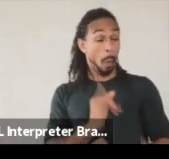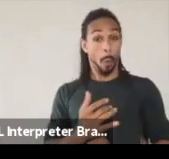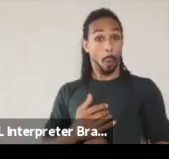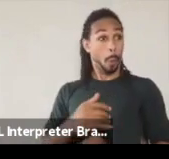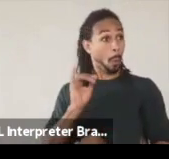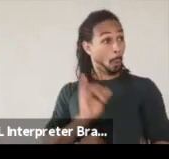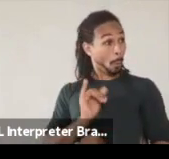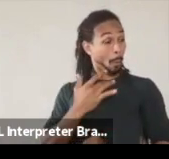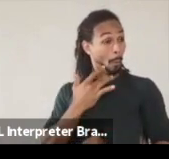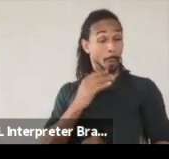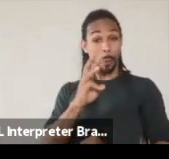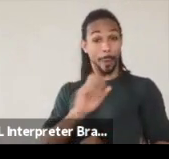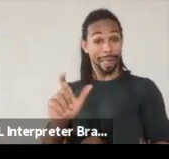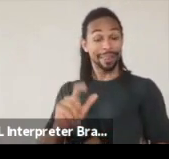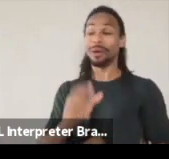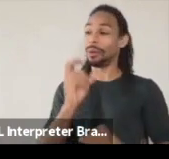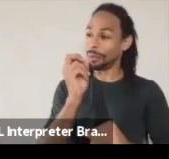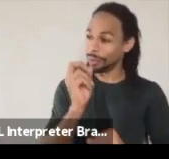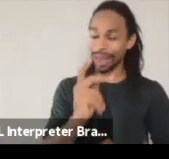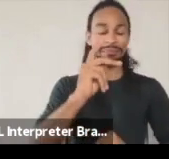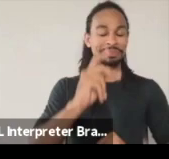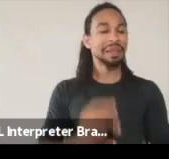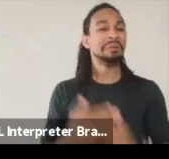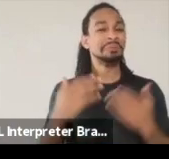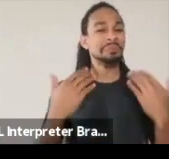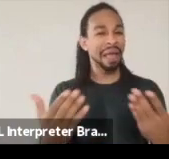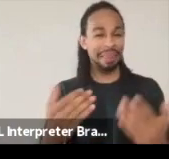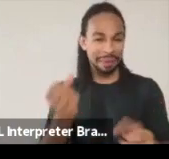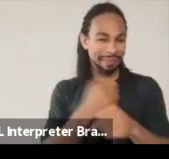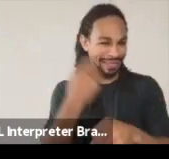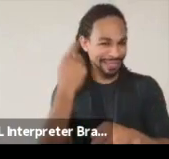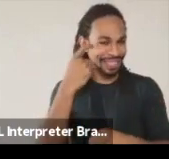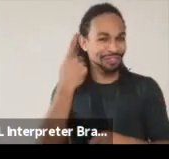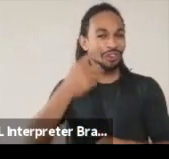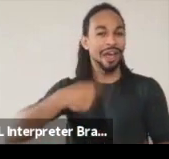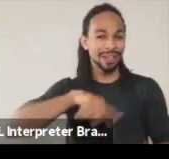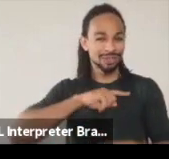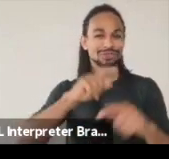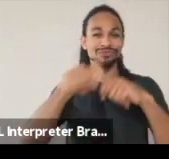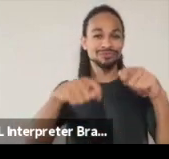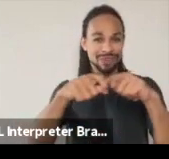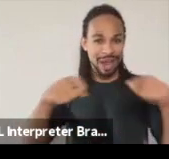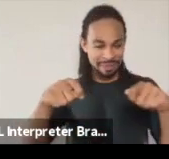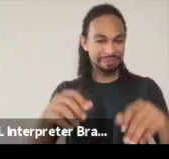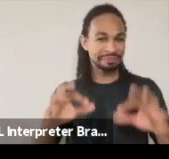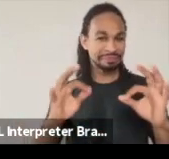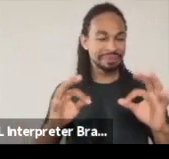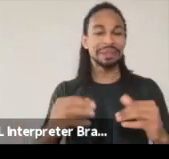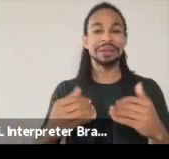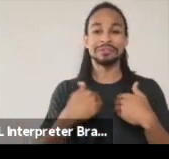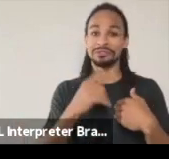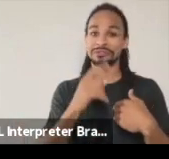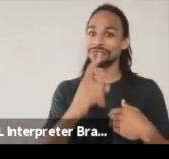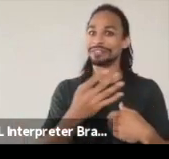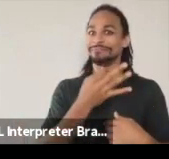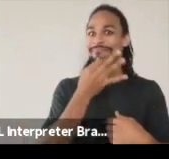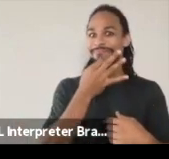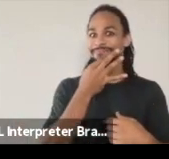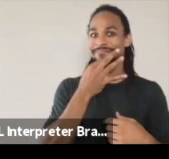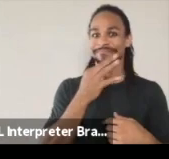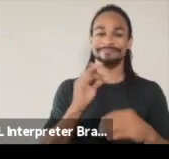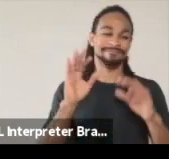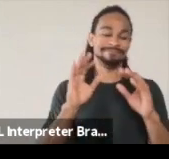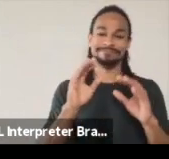Then I just want to maybe now makes sense to wrap up. There are some really good questions in the chat box, and I know that